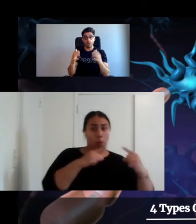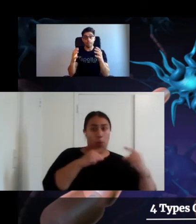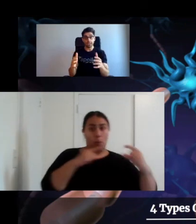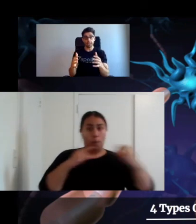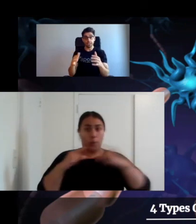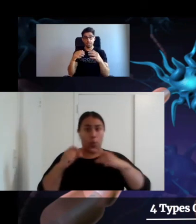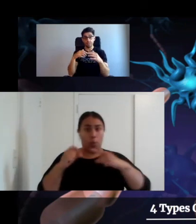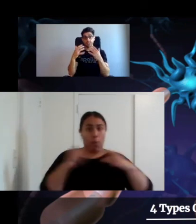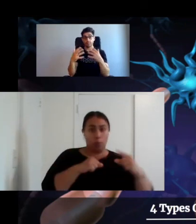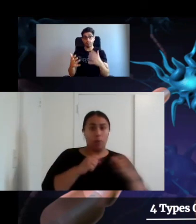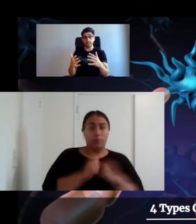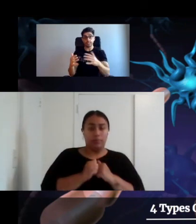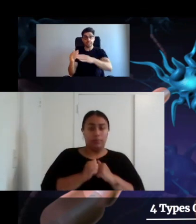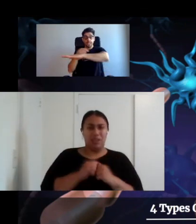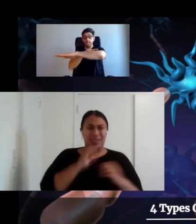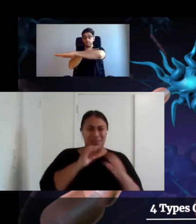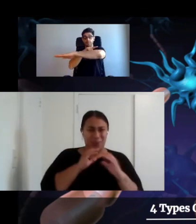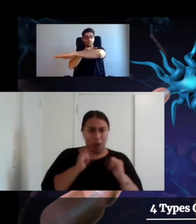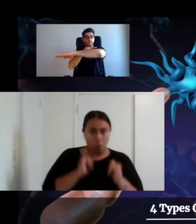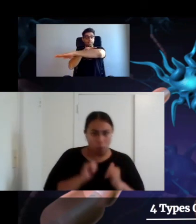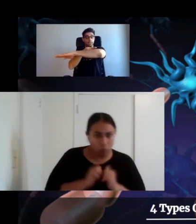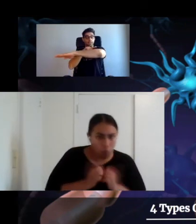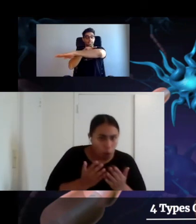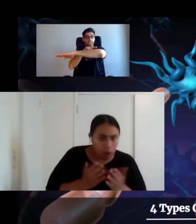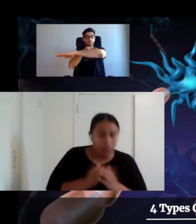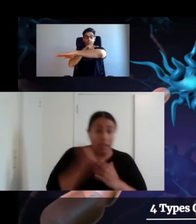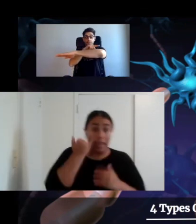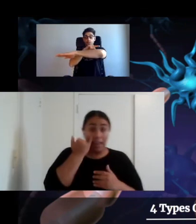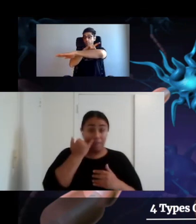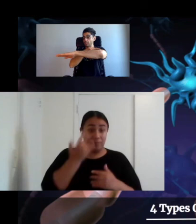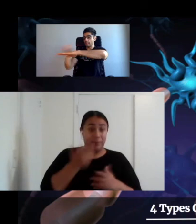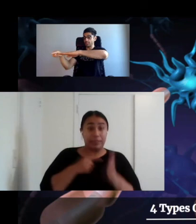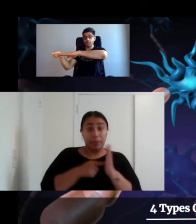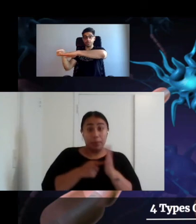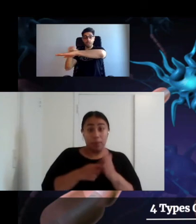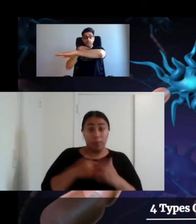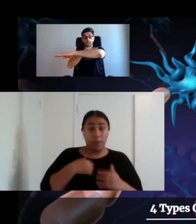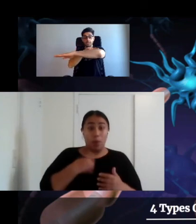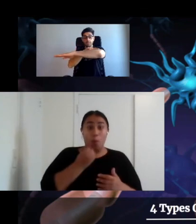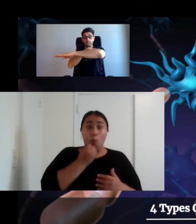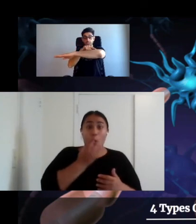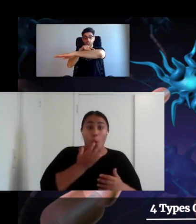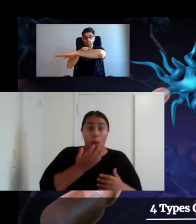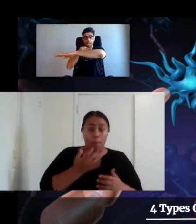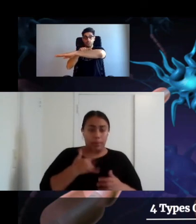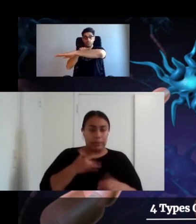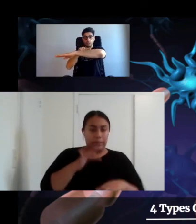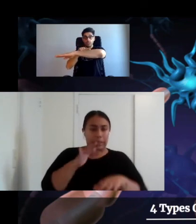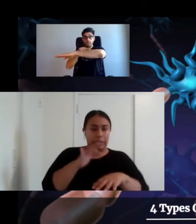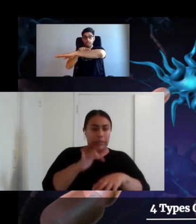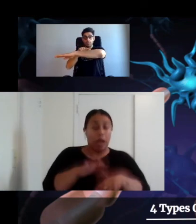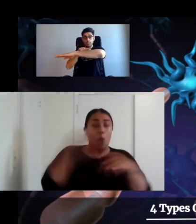Now, myelin, if it's not present, it'll take the stimulus from going from one side to the other, and it can potentially slow it